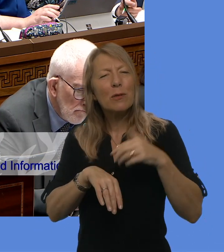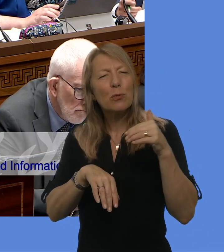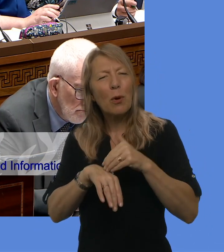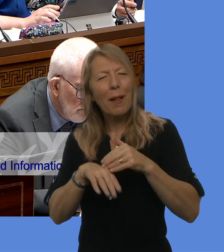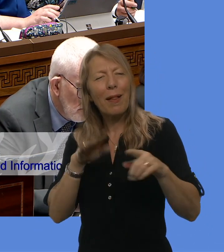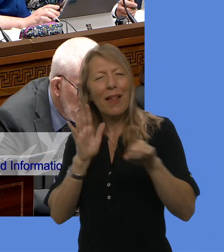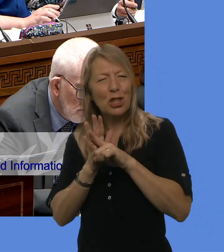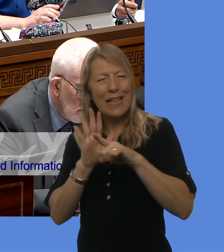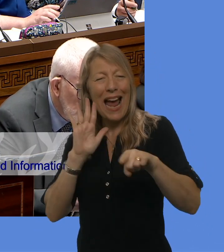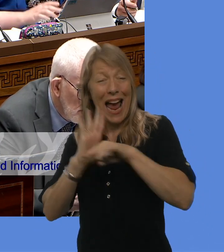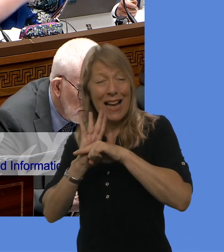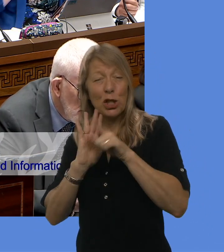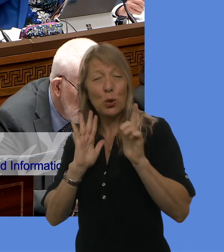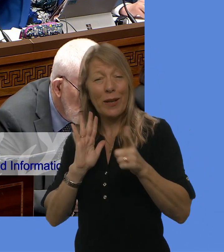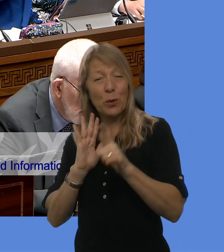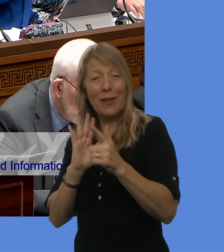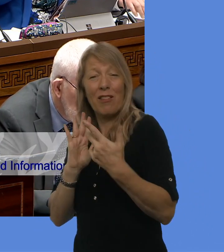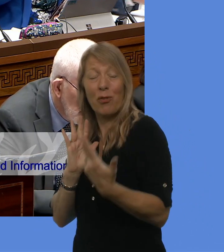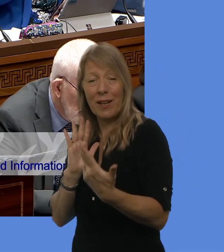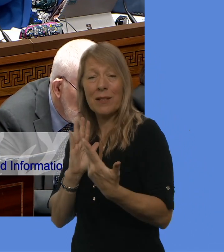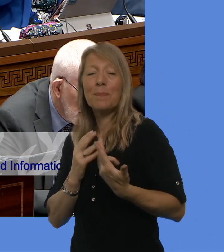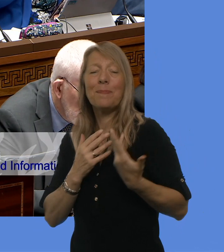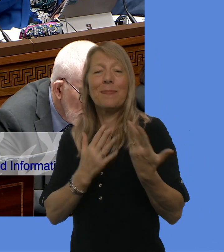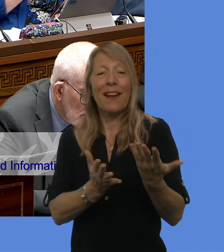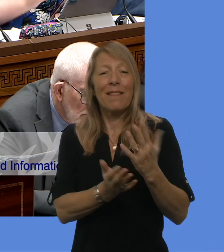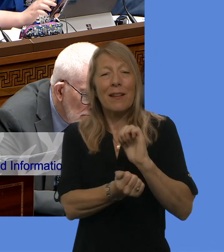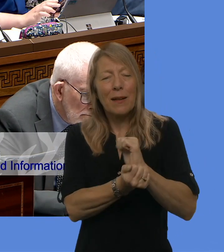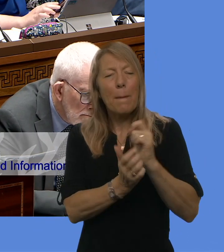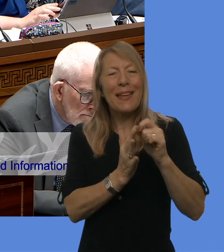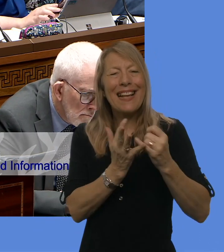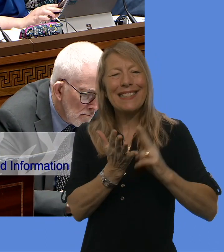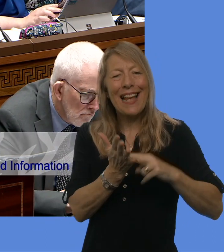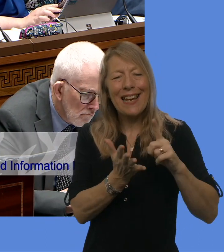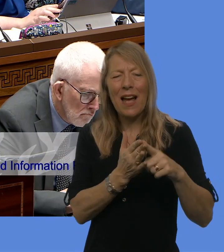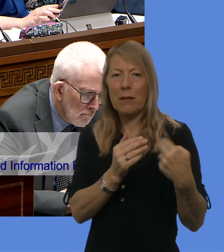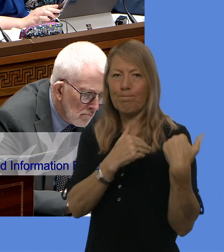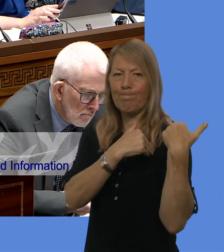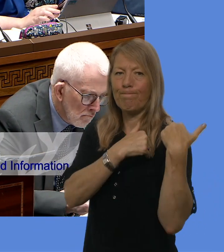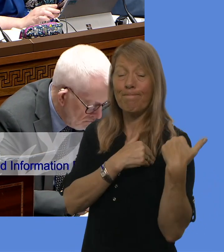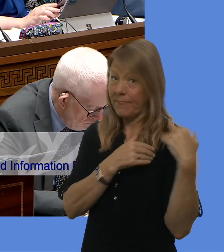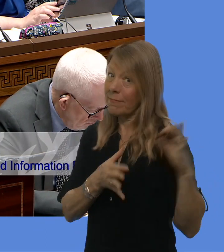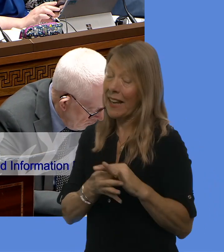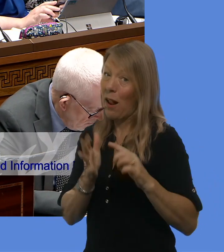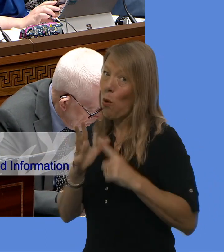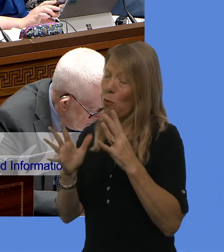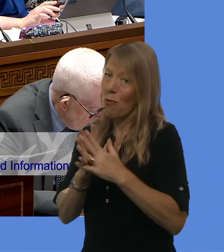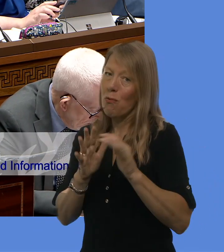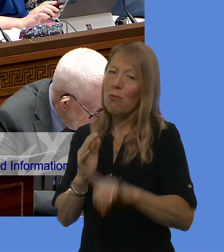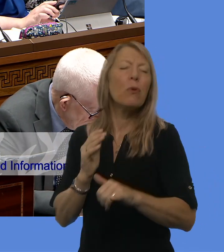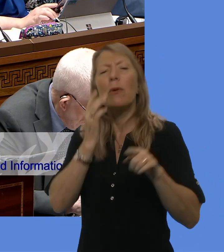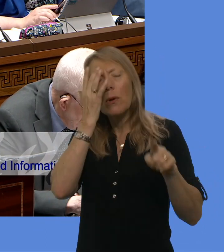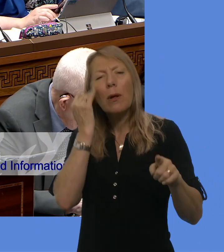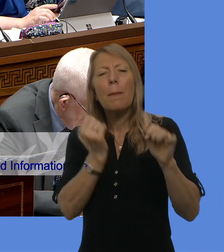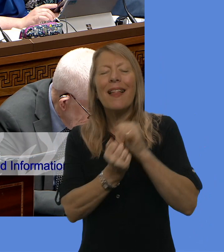statutory duties on relevant authorities, including the PSNI, the Office of the Police Ombudsman for Northern Ireland, to provide such information, documents